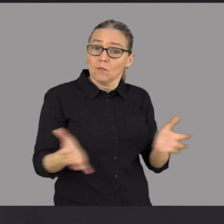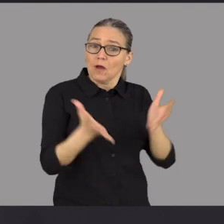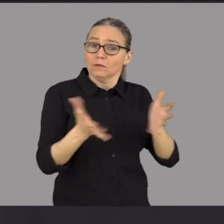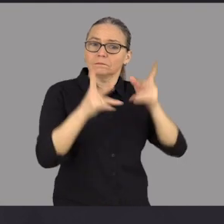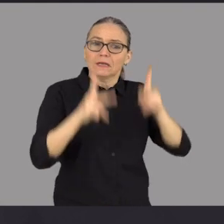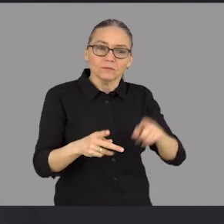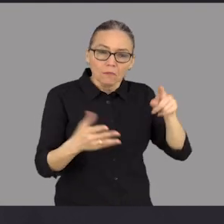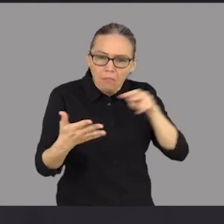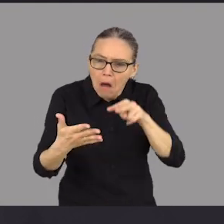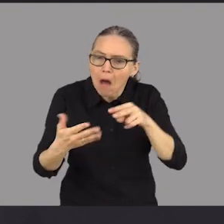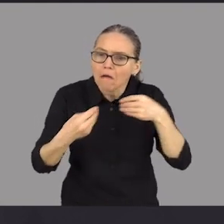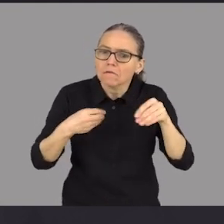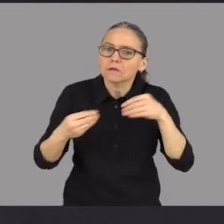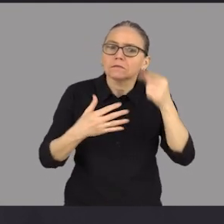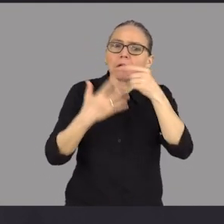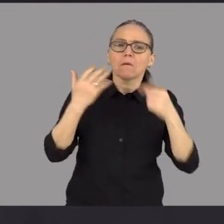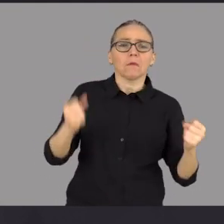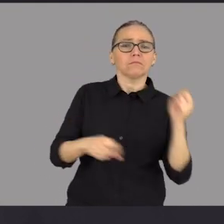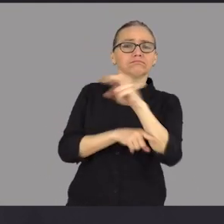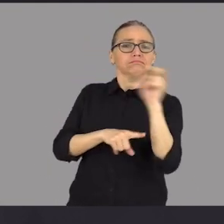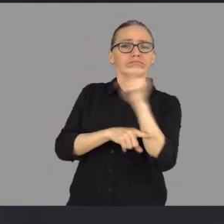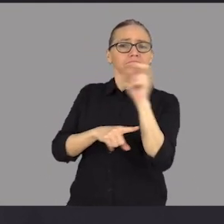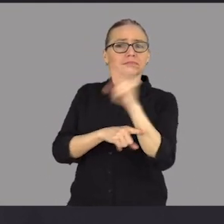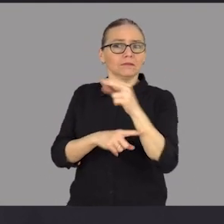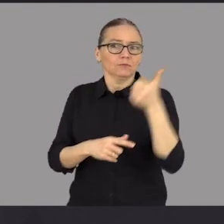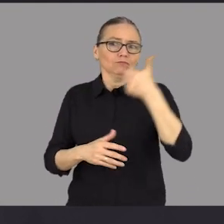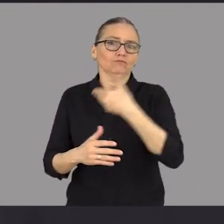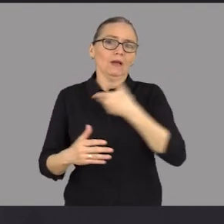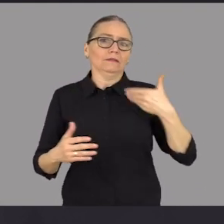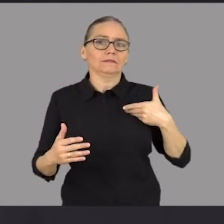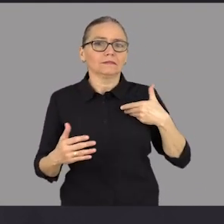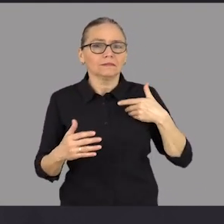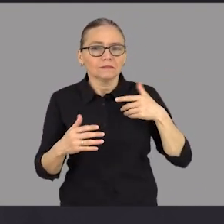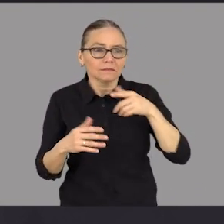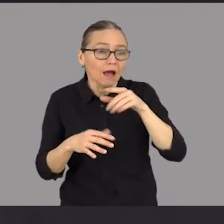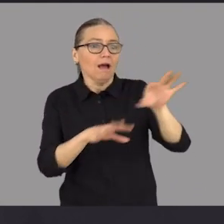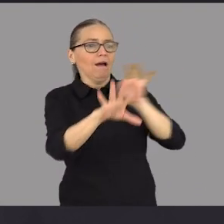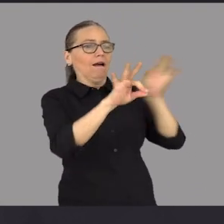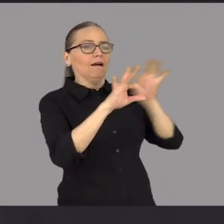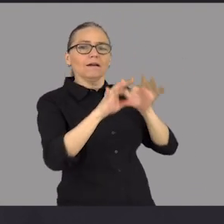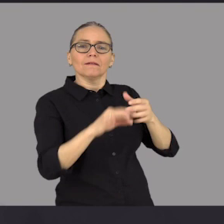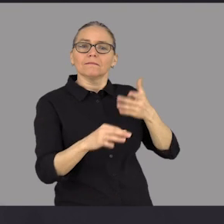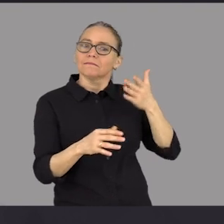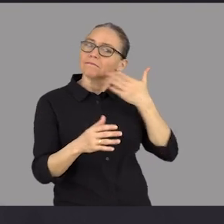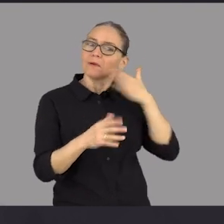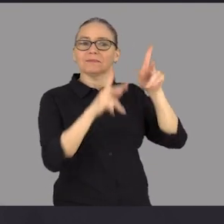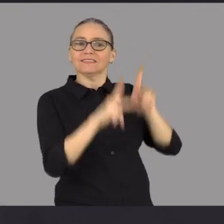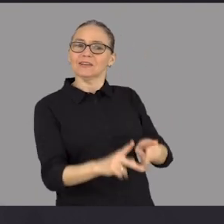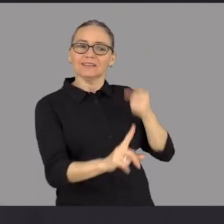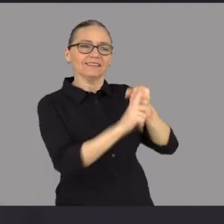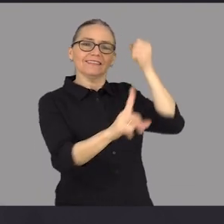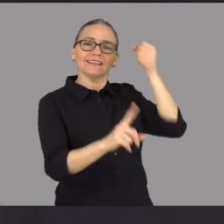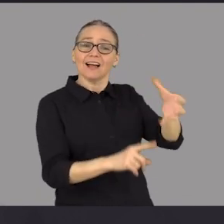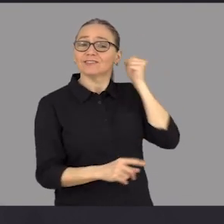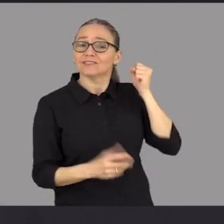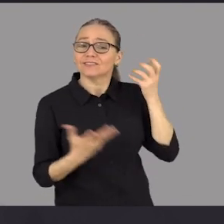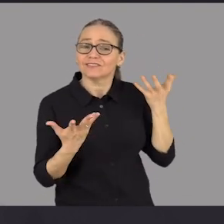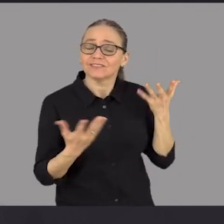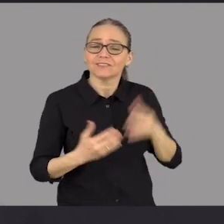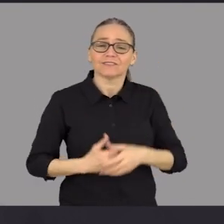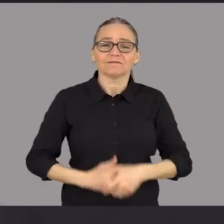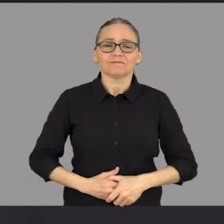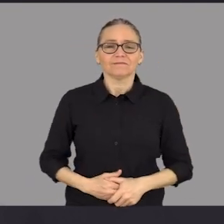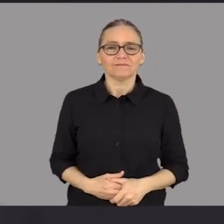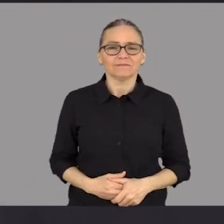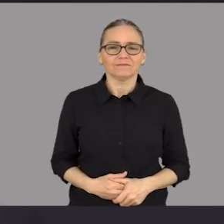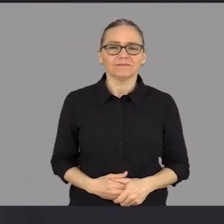improve accessibility and can encourage more applicants to apply for the role, thus increasing your chances of finding